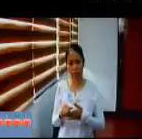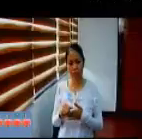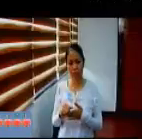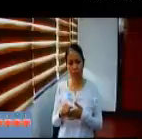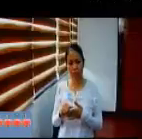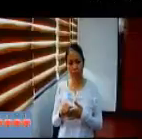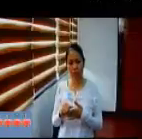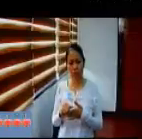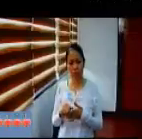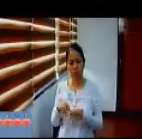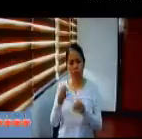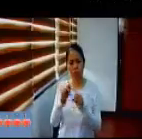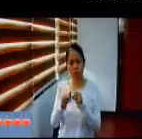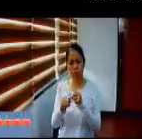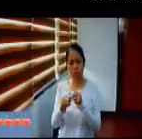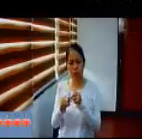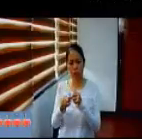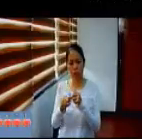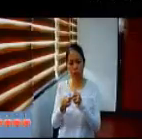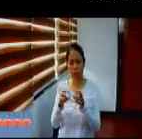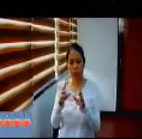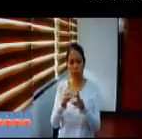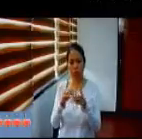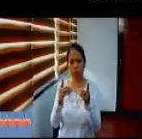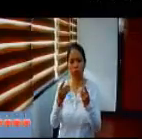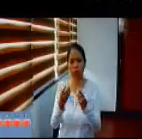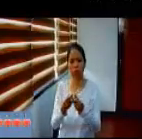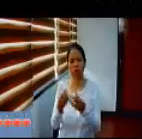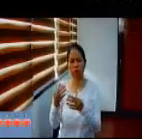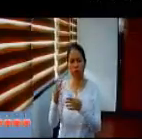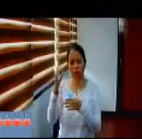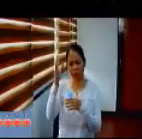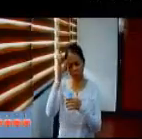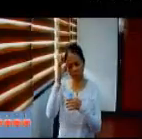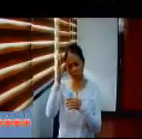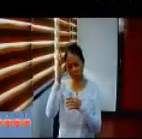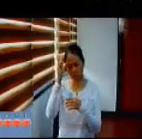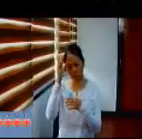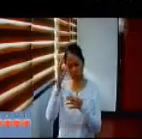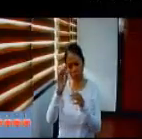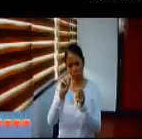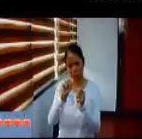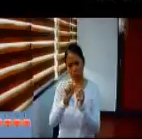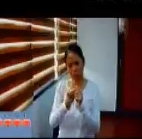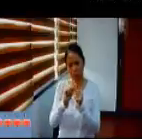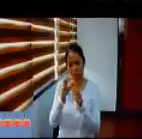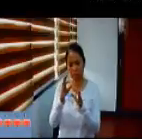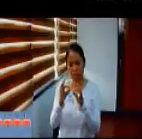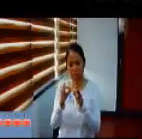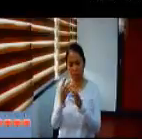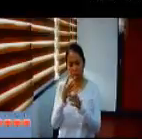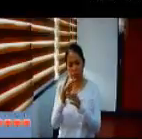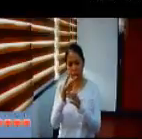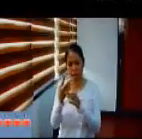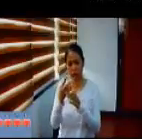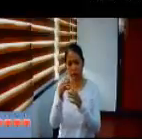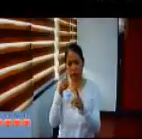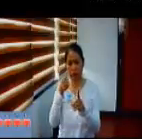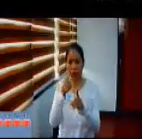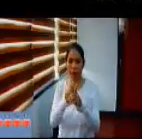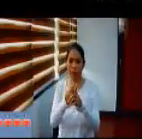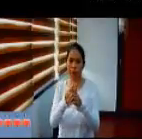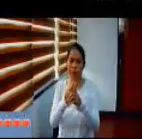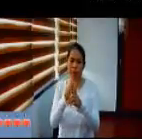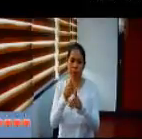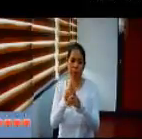therefore, at the department, we're very, very much concerned that we look at the impact of climate change on the psyche